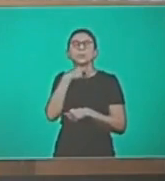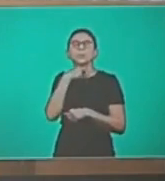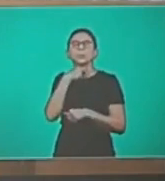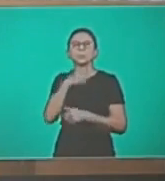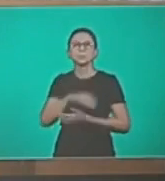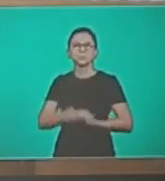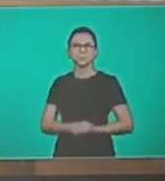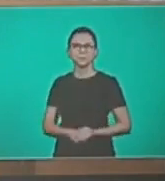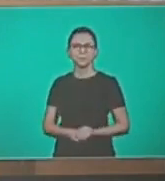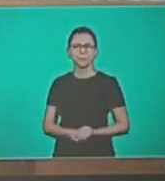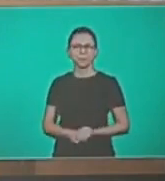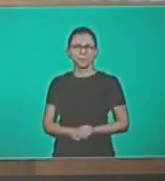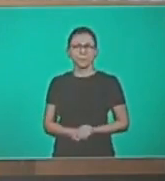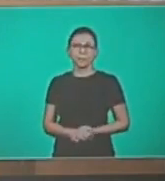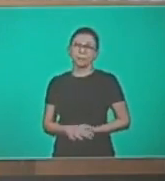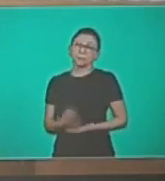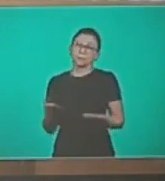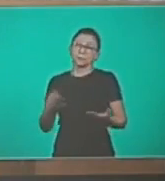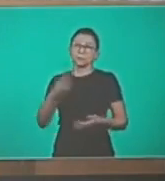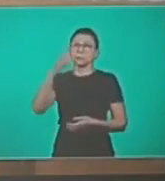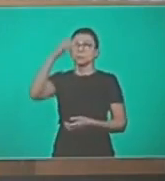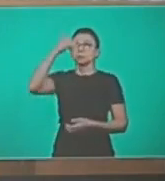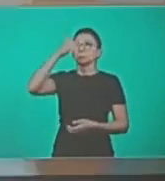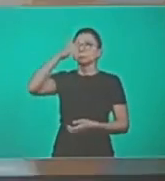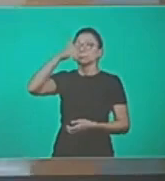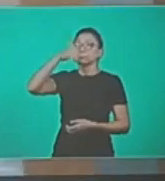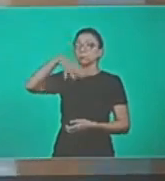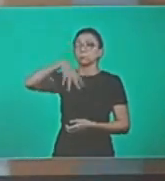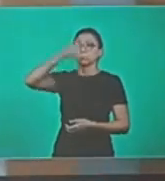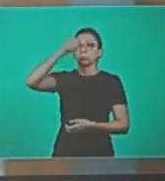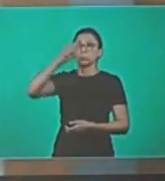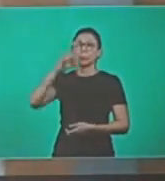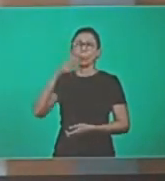the night falls, they didn't have